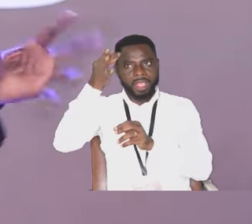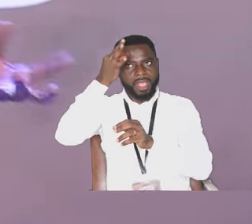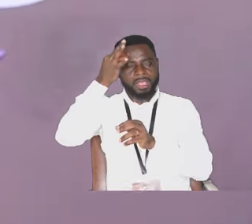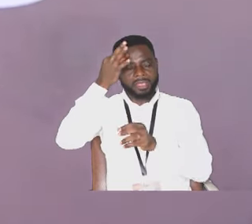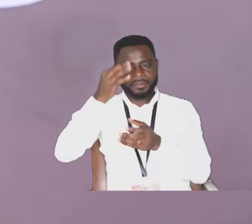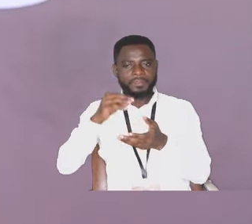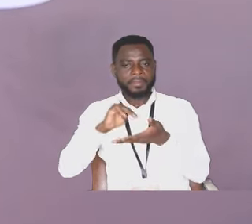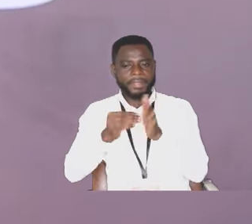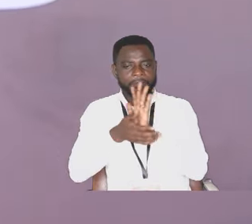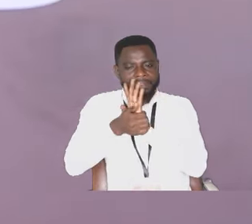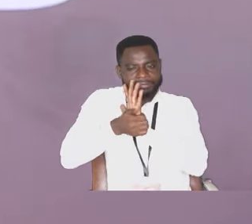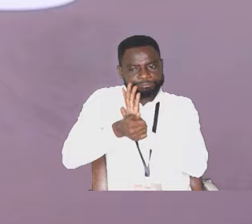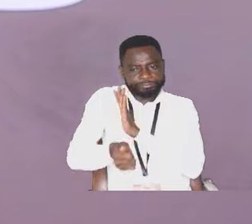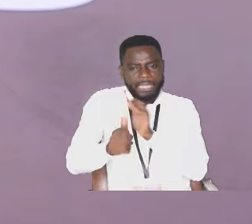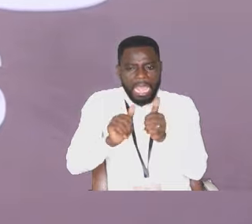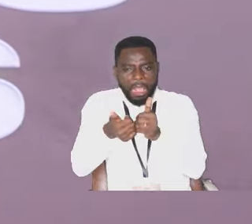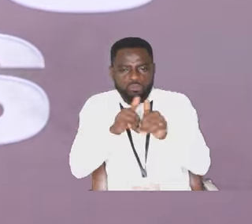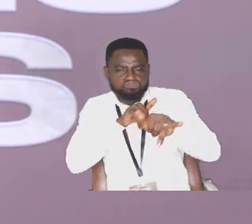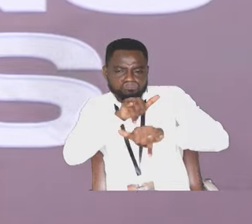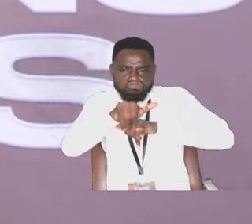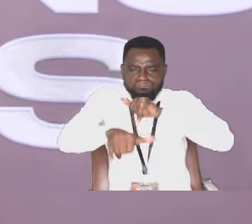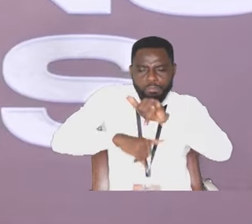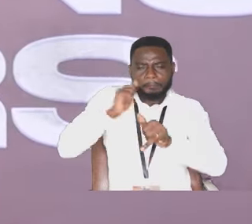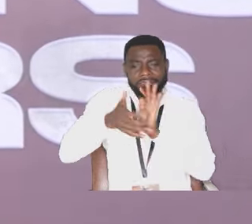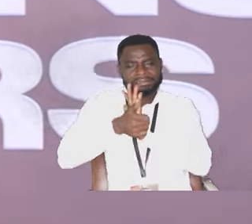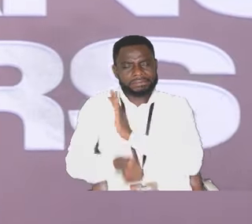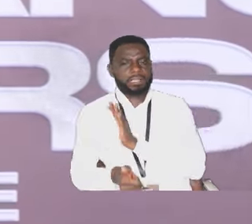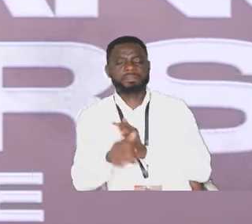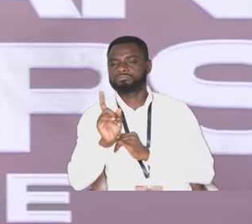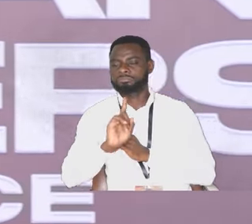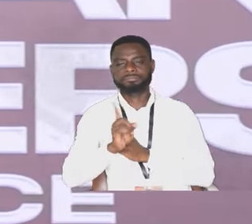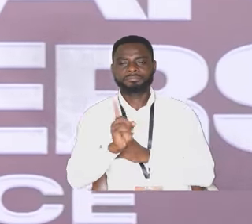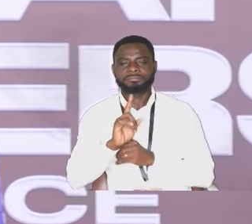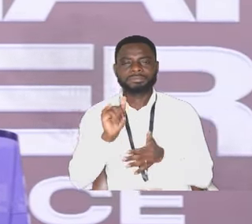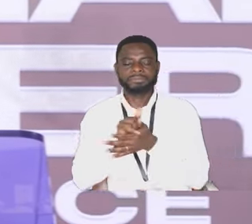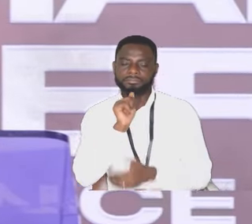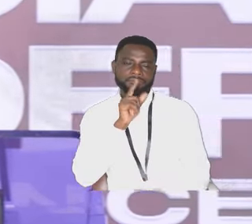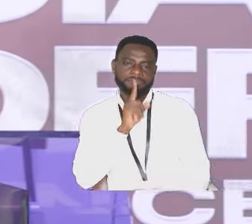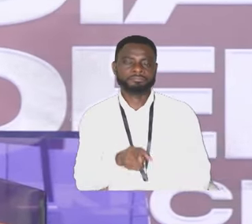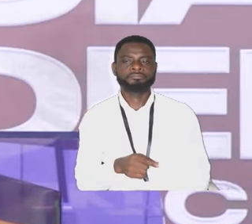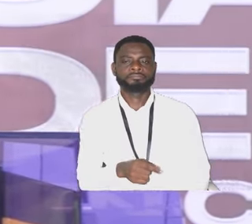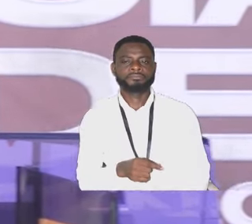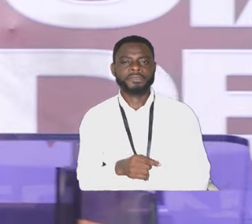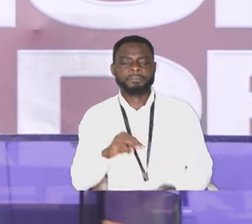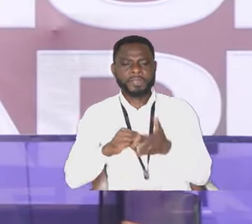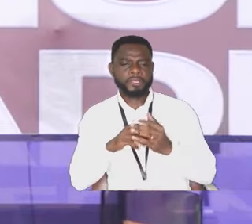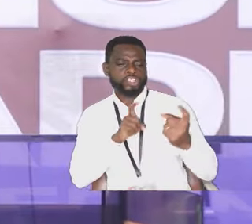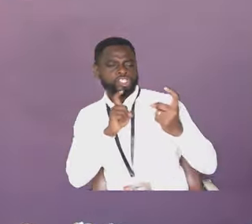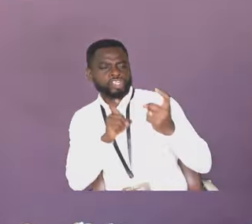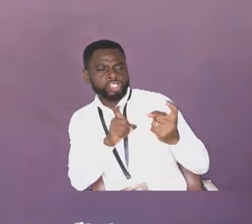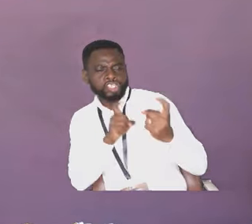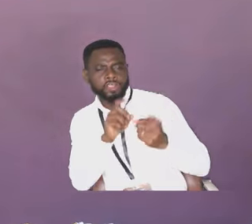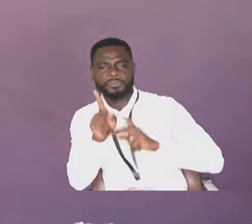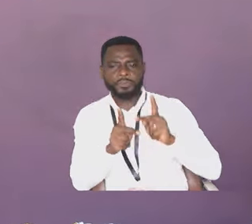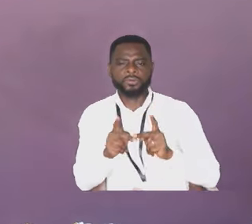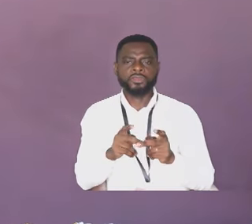have to be skillful in the way we deceive. Then, politics, that is a concept. Then you have to have a banter with people. So